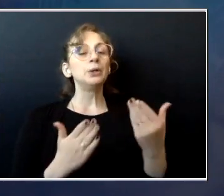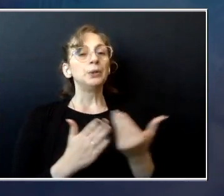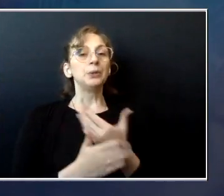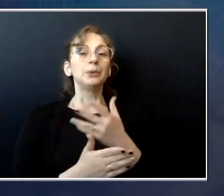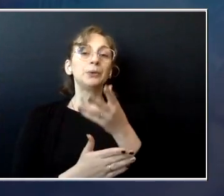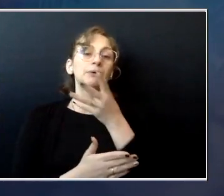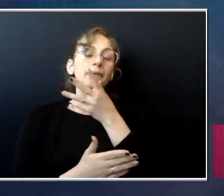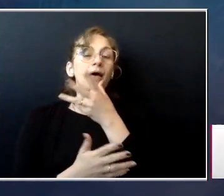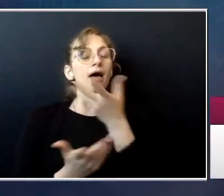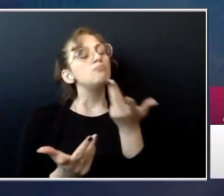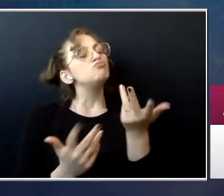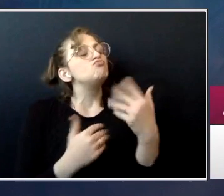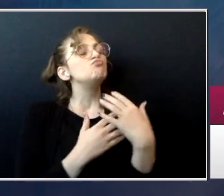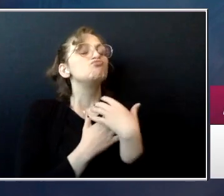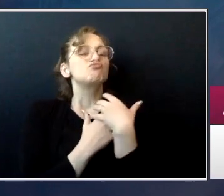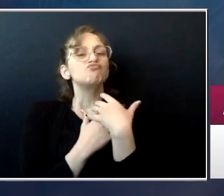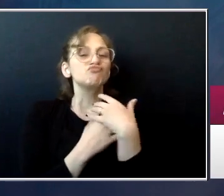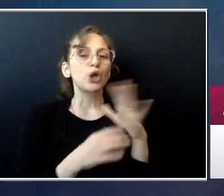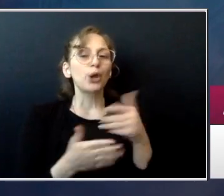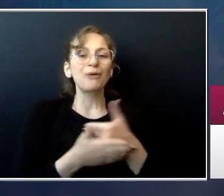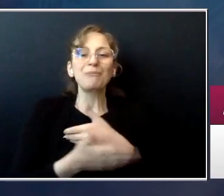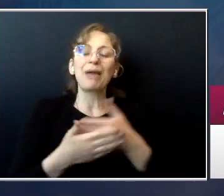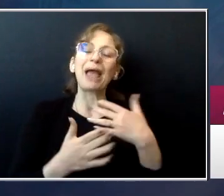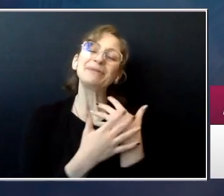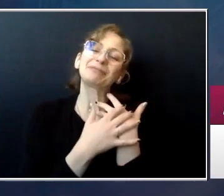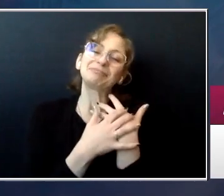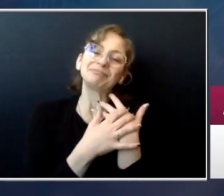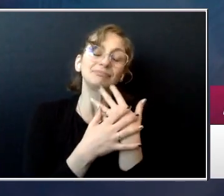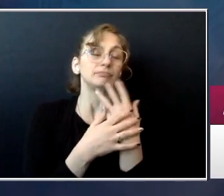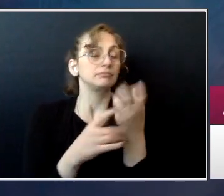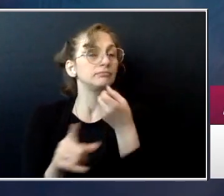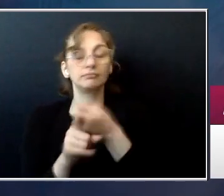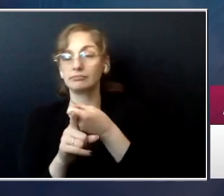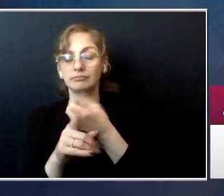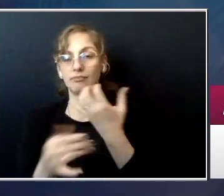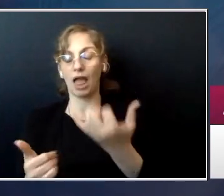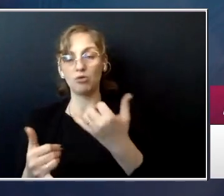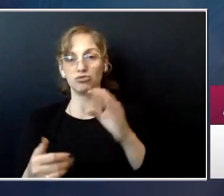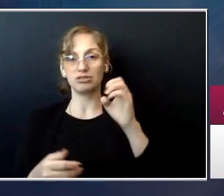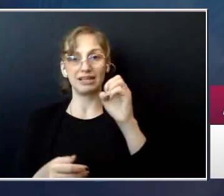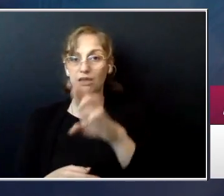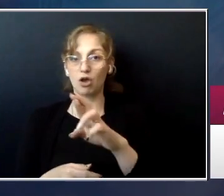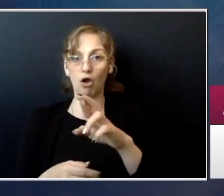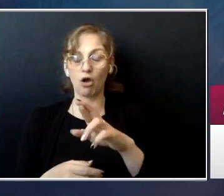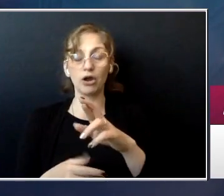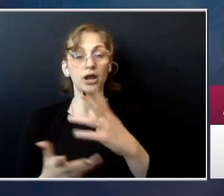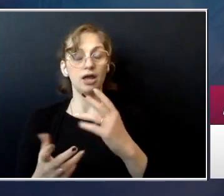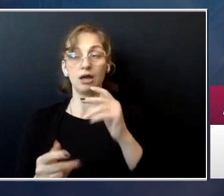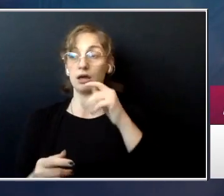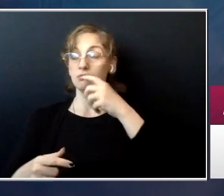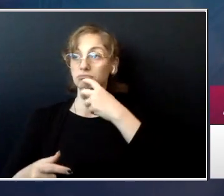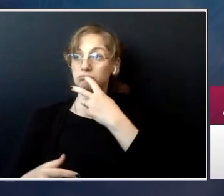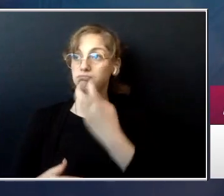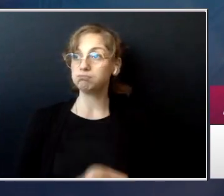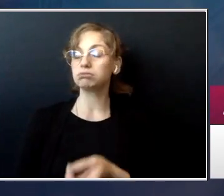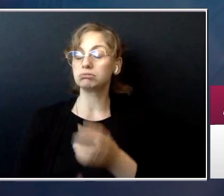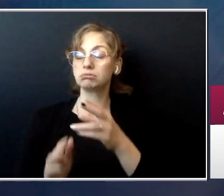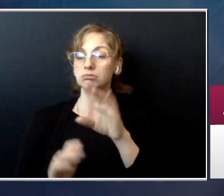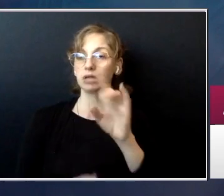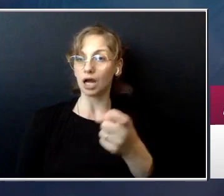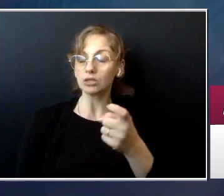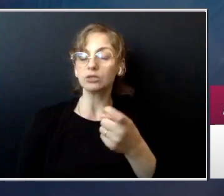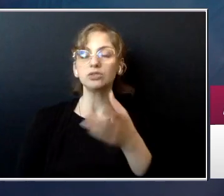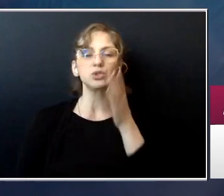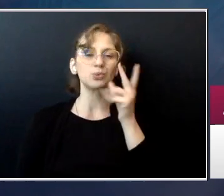morning snuggling with her baby to the emergency department and a stunning diagnosis. You'll see the treatment and the changes she made